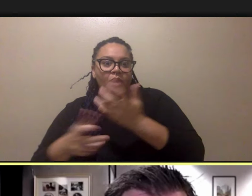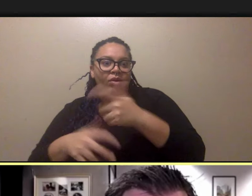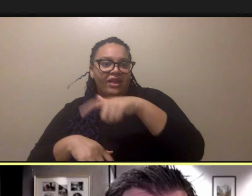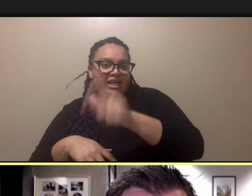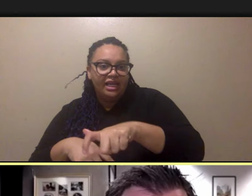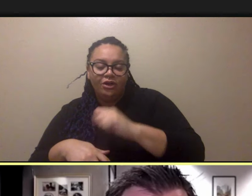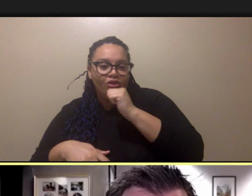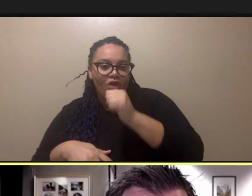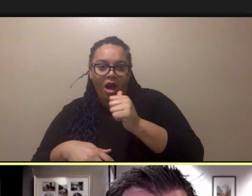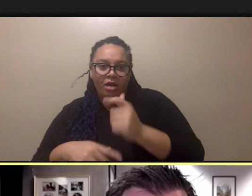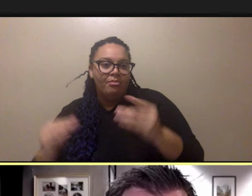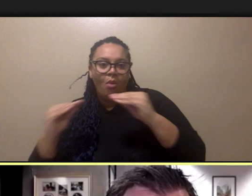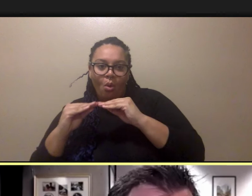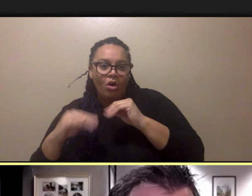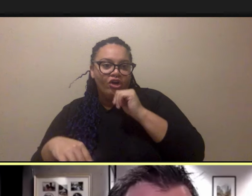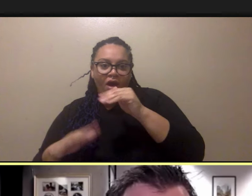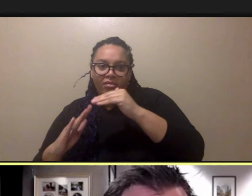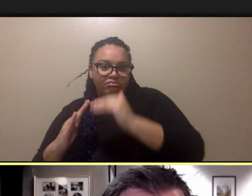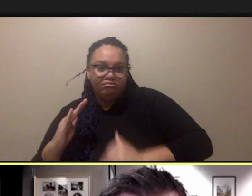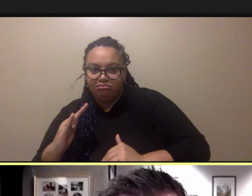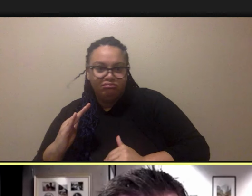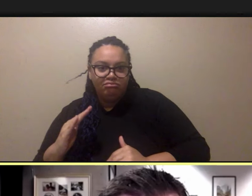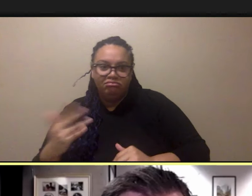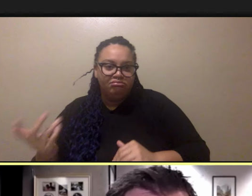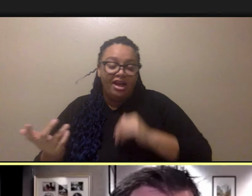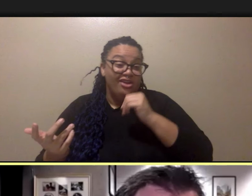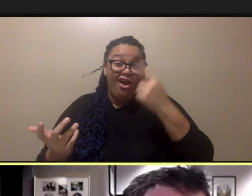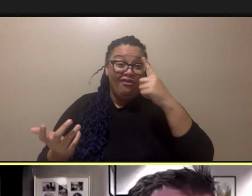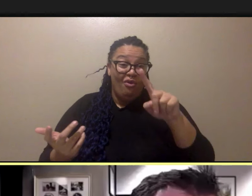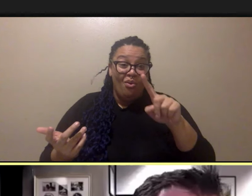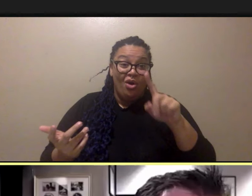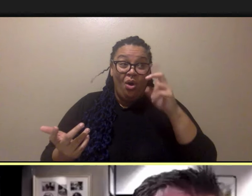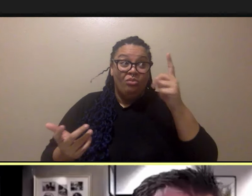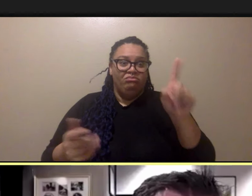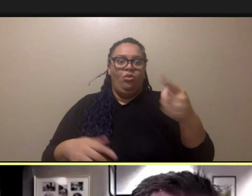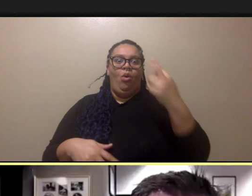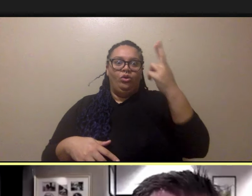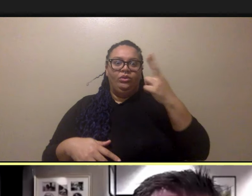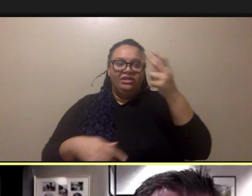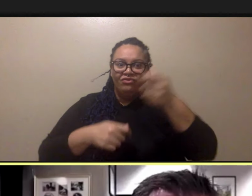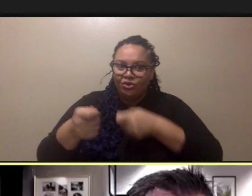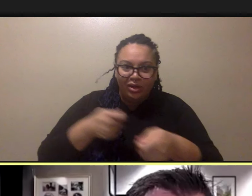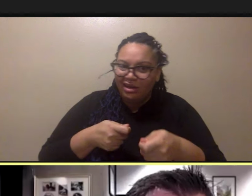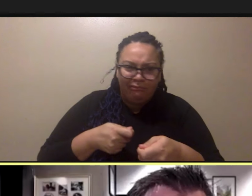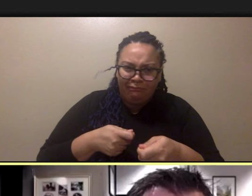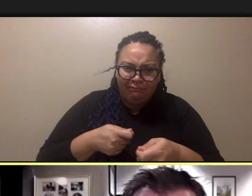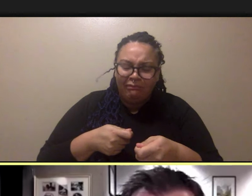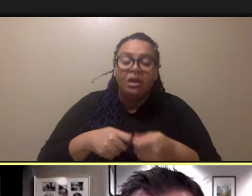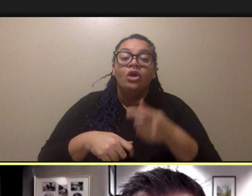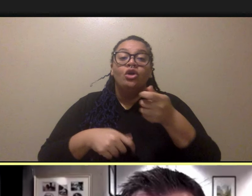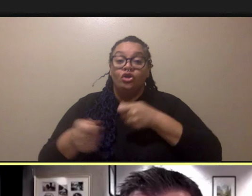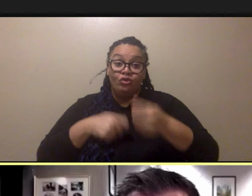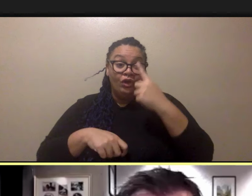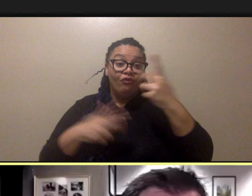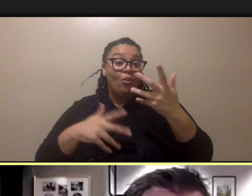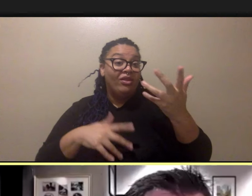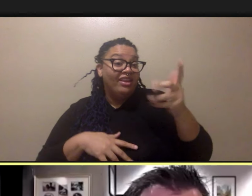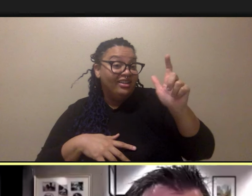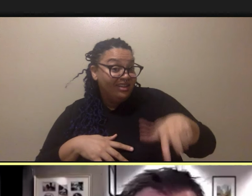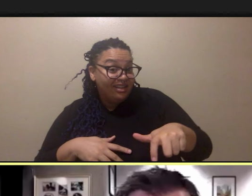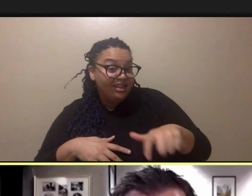to trade for the purpose of trading. If the natives were going to trade, they traded for what they needed, not just to